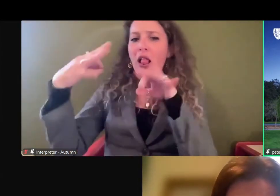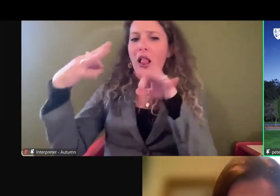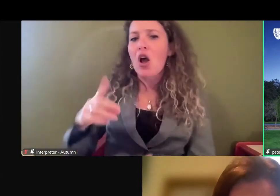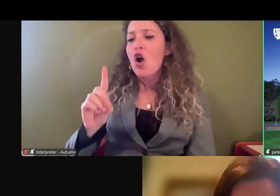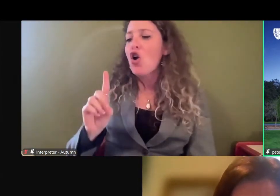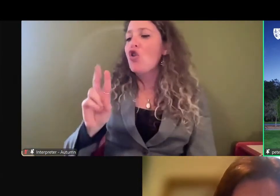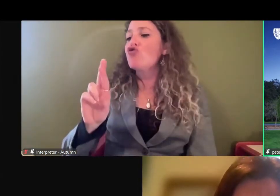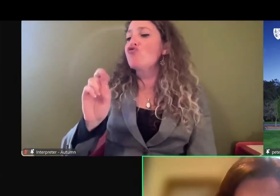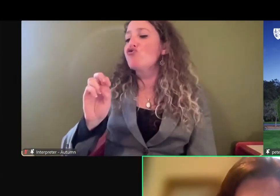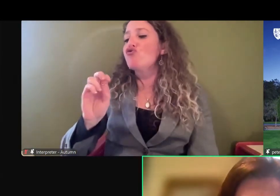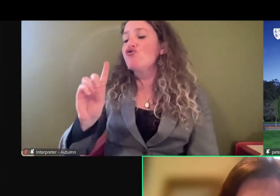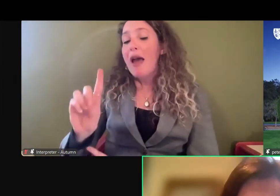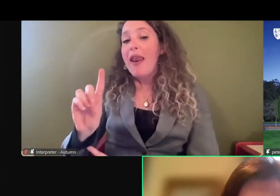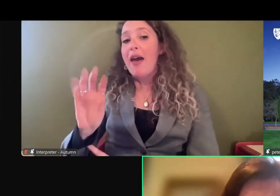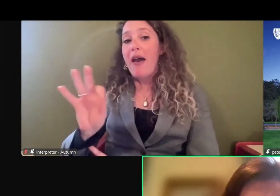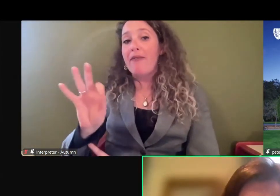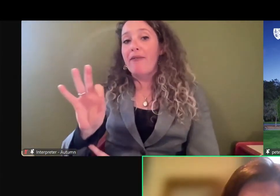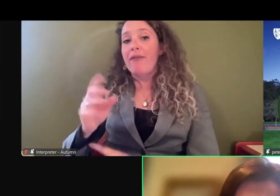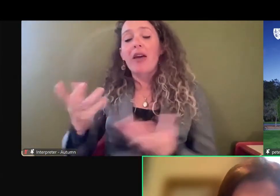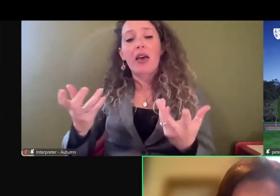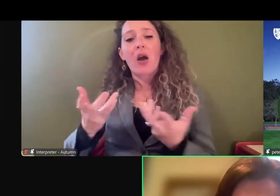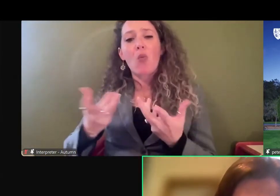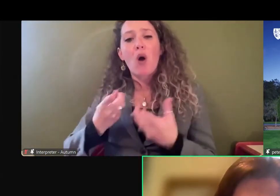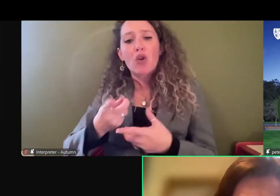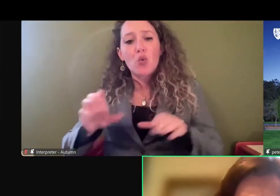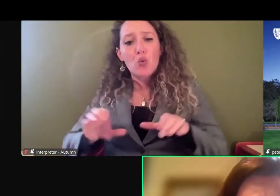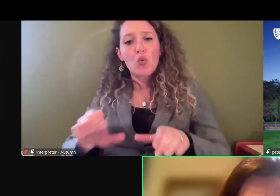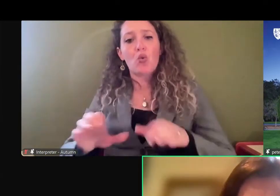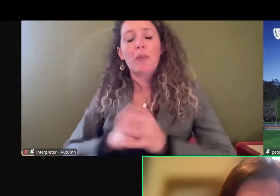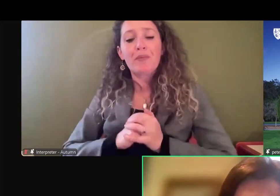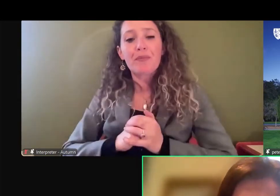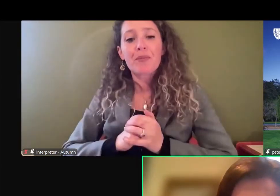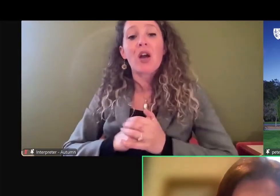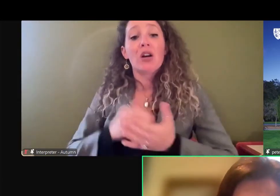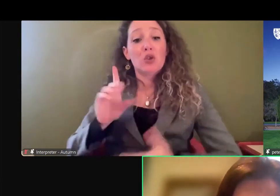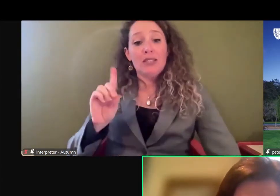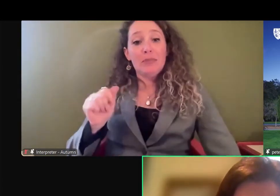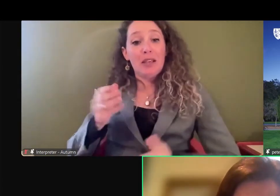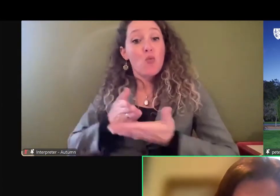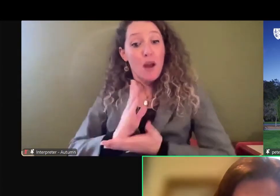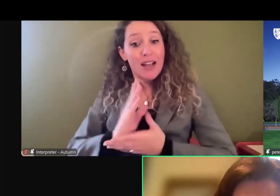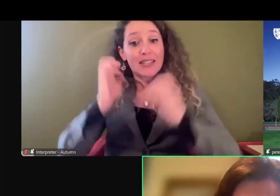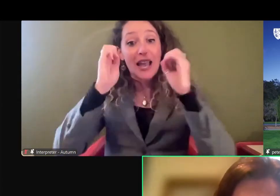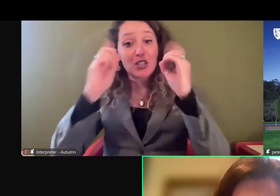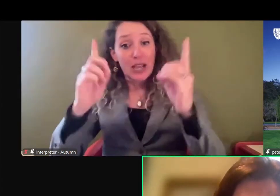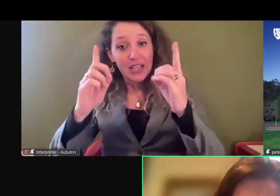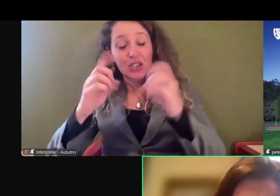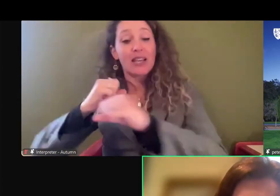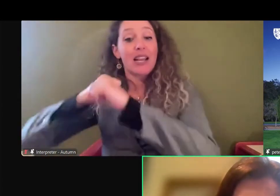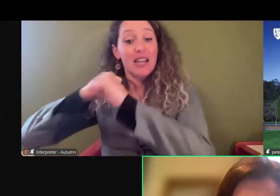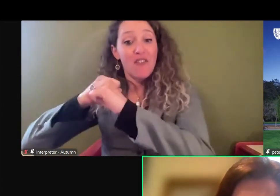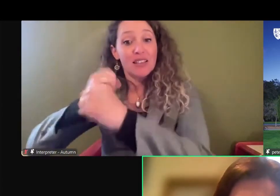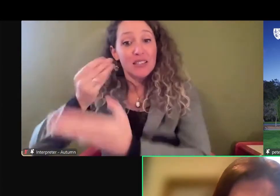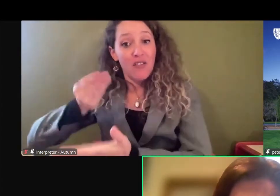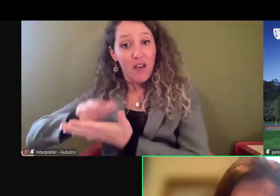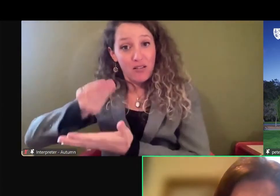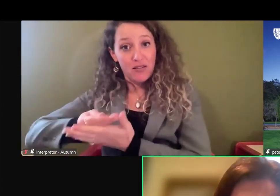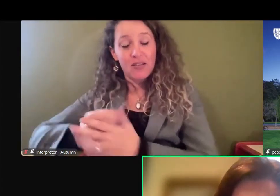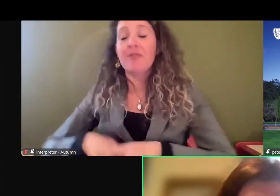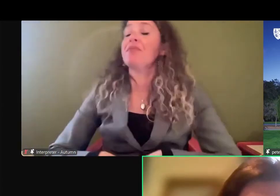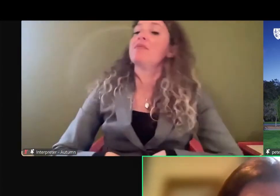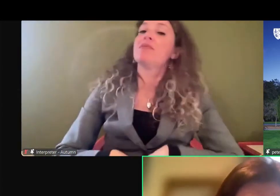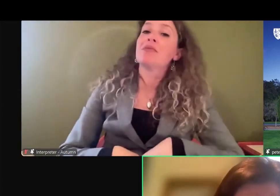you do? Sure. So DREDF, Disability Rights Education and Defense Fund,